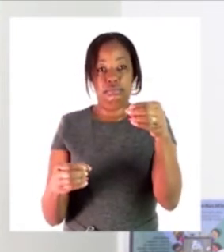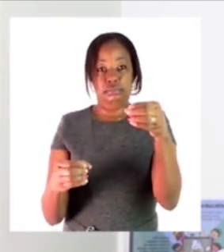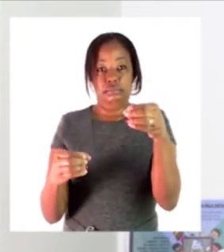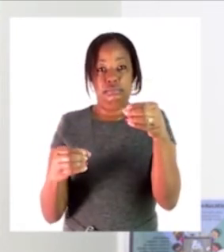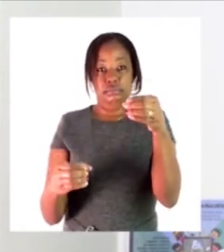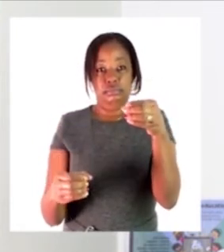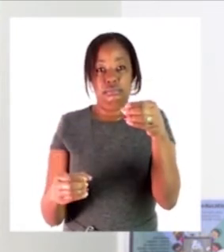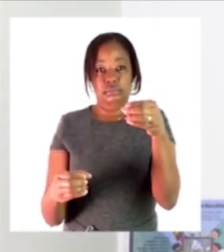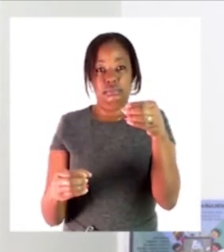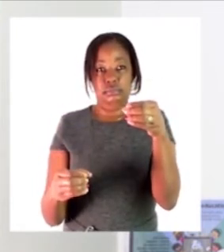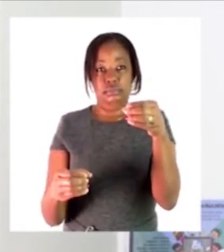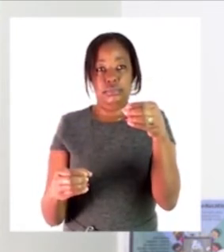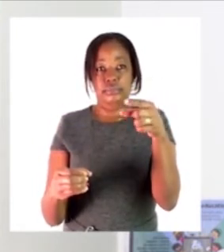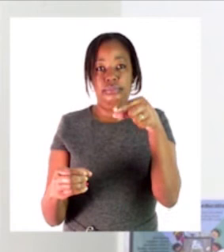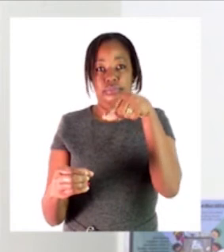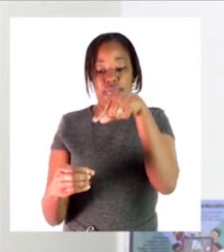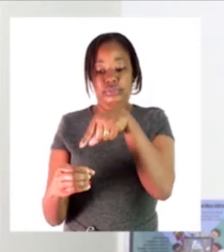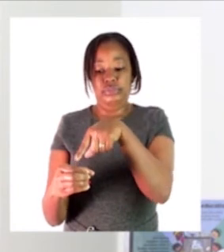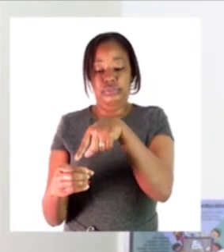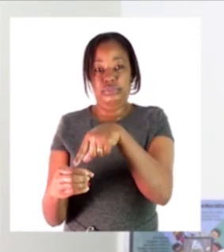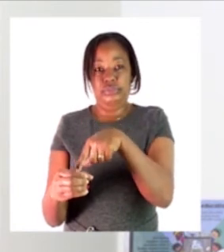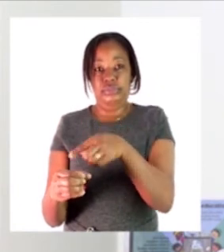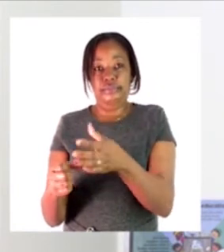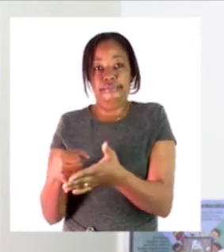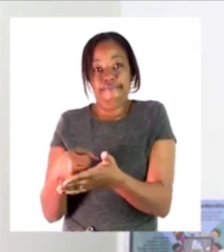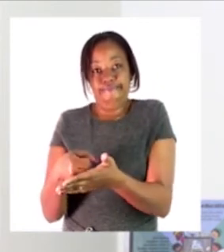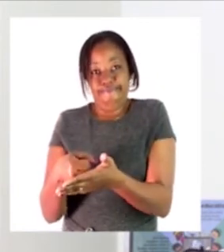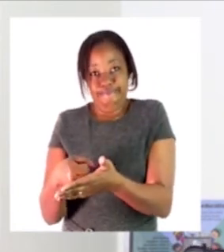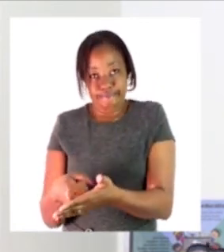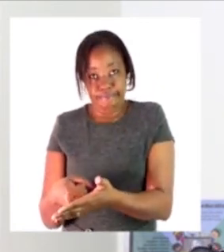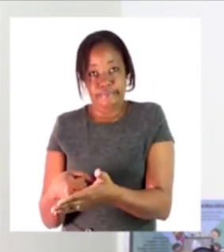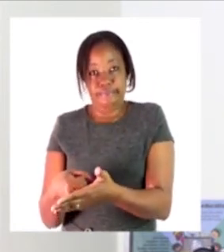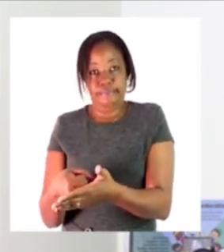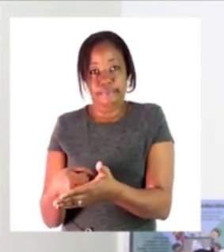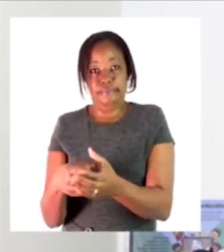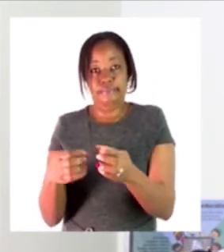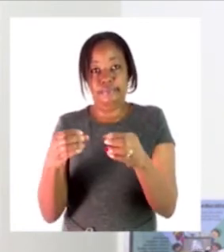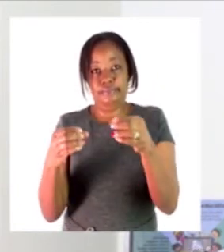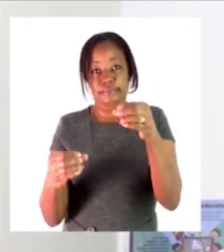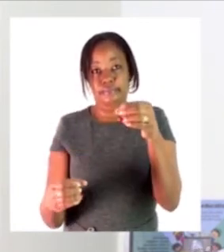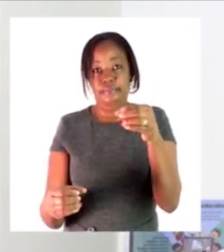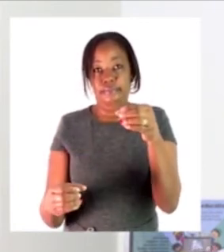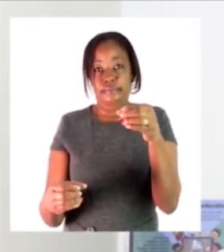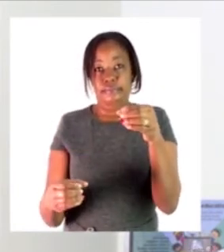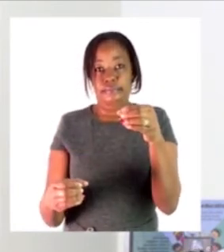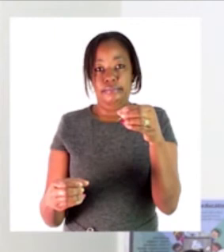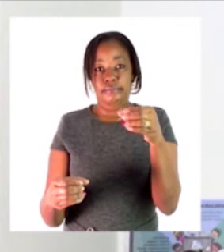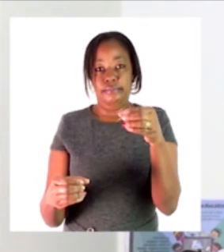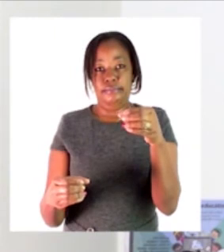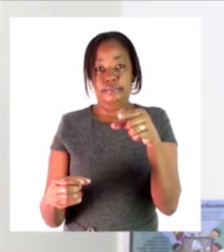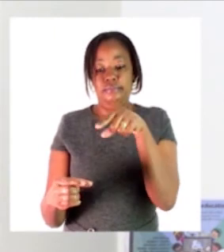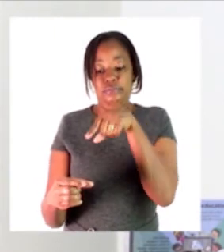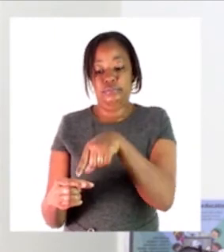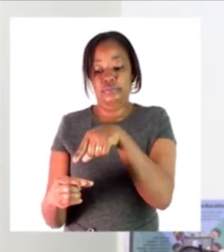see? So this cup will be a bit heavier than the other side, meaning the side which